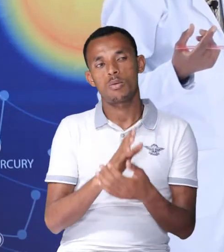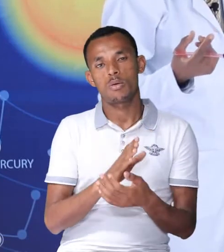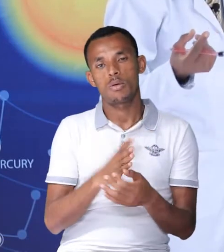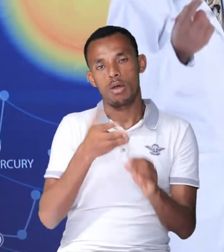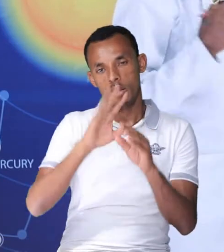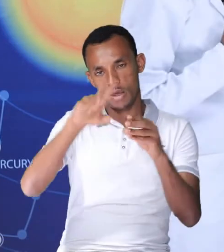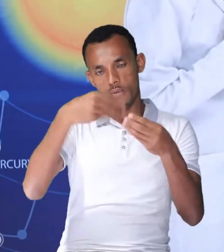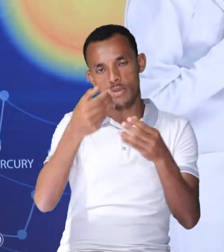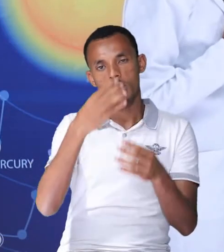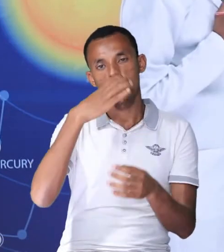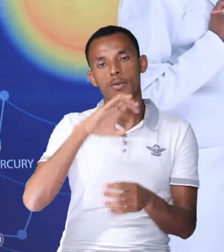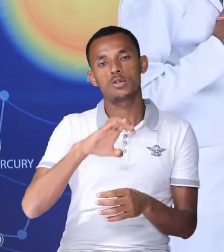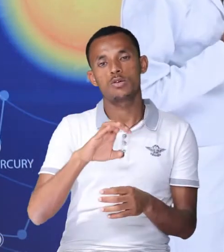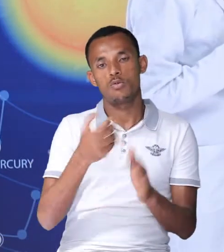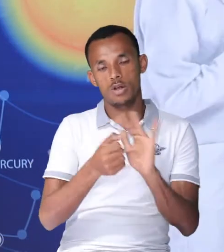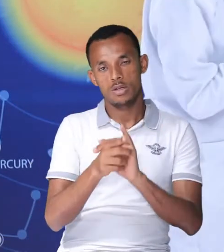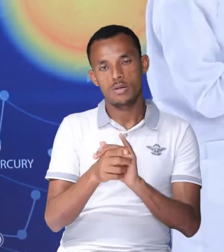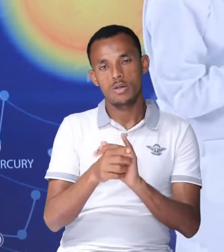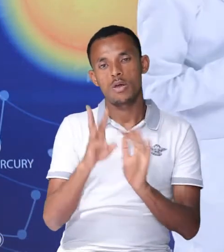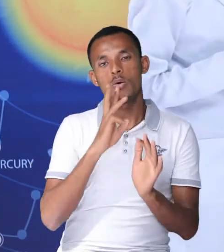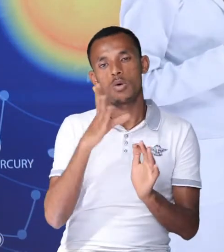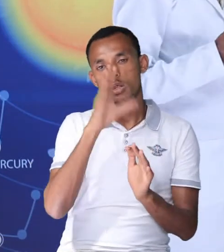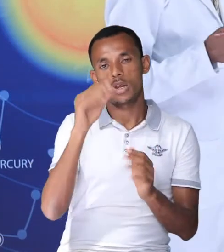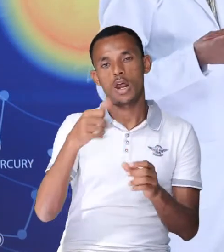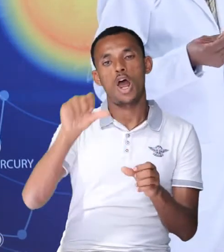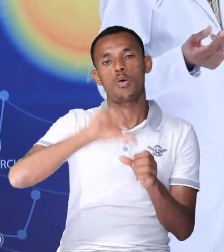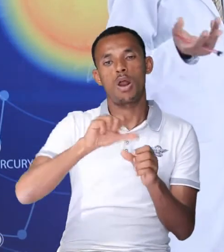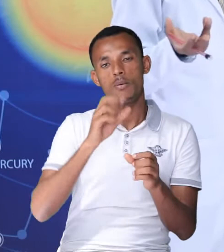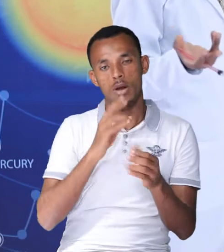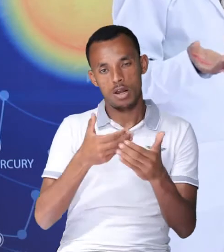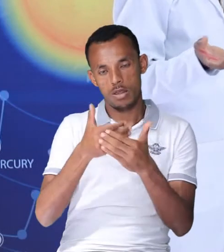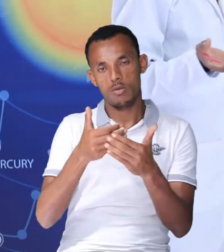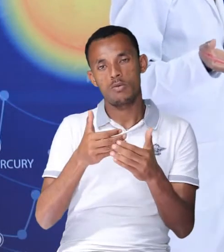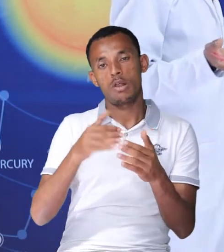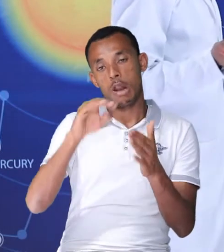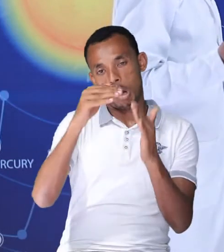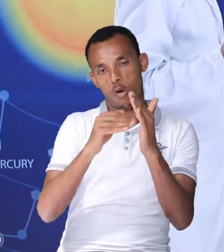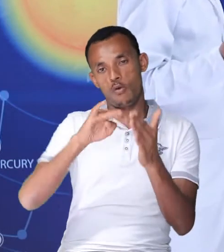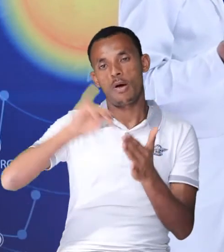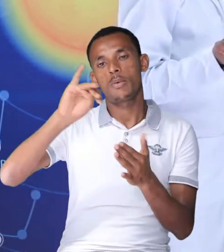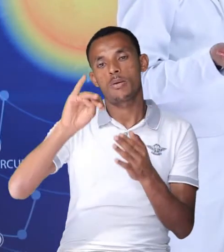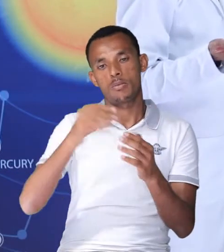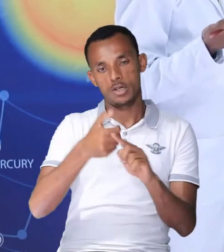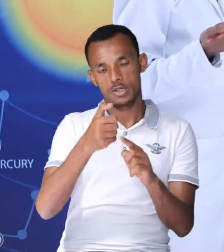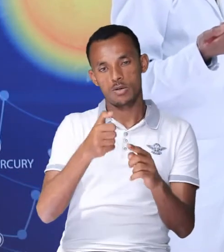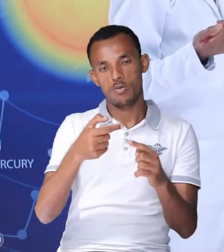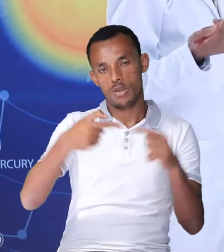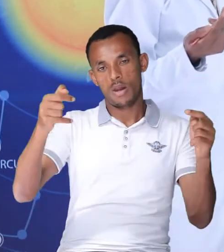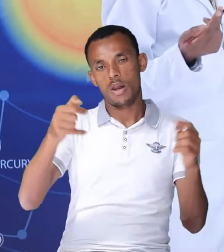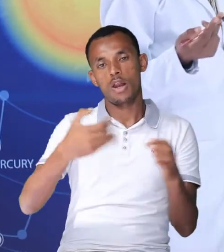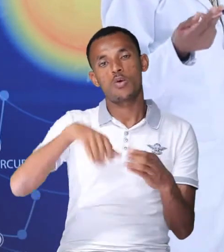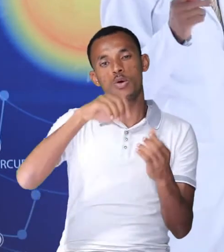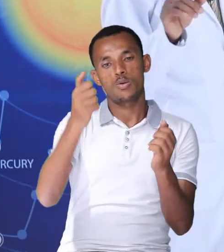at a given temperature. For example, water and alcohol have relatively low vapor pressure. On the contrary, liquids